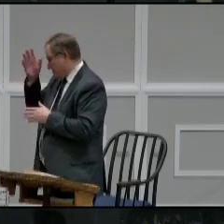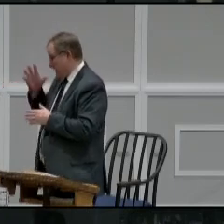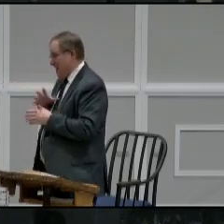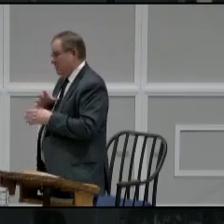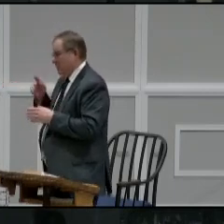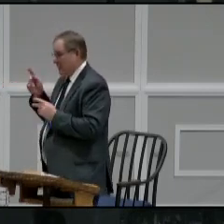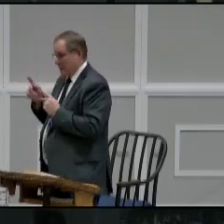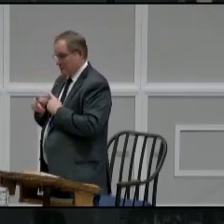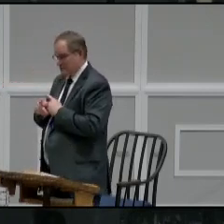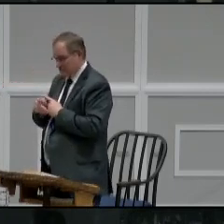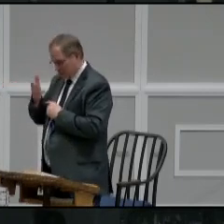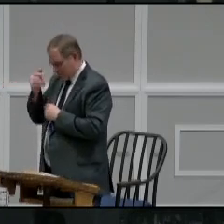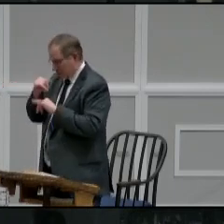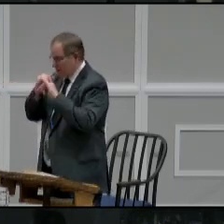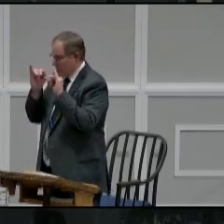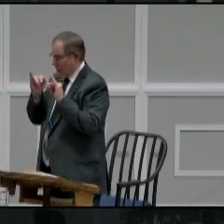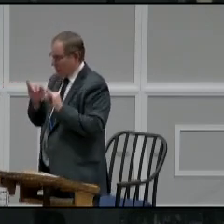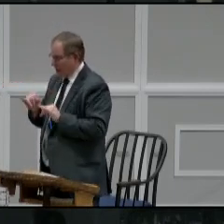playing.